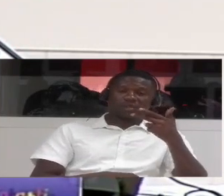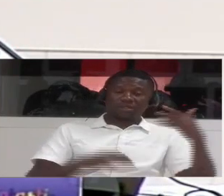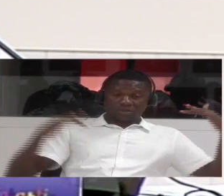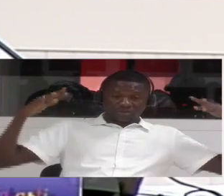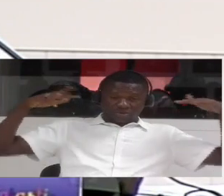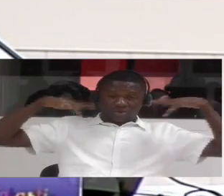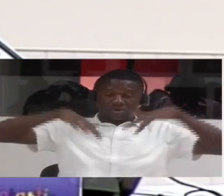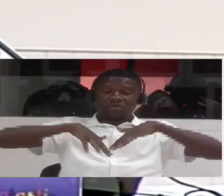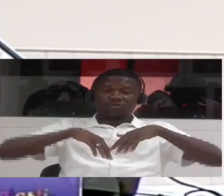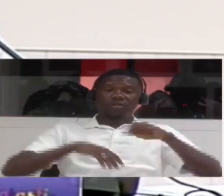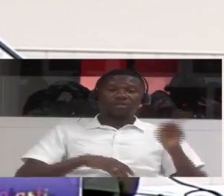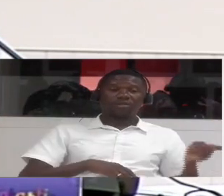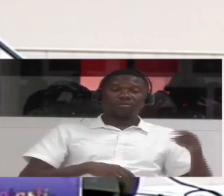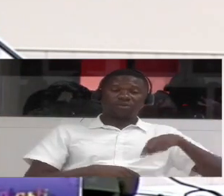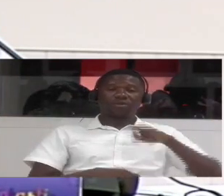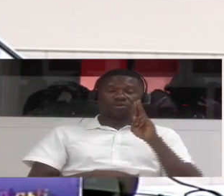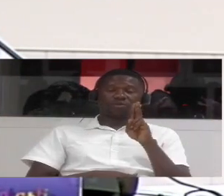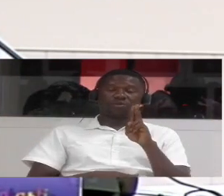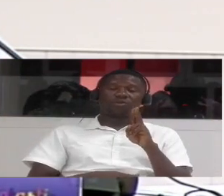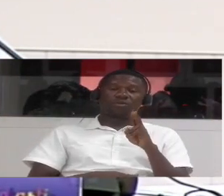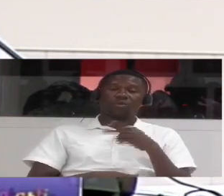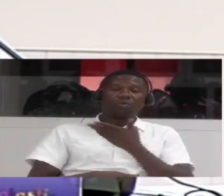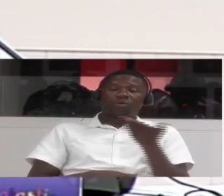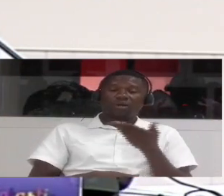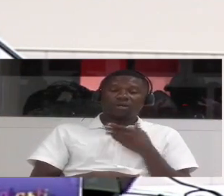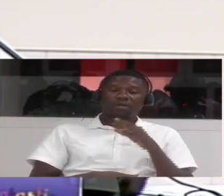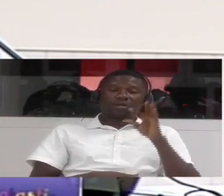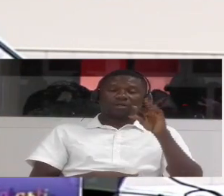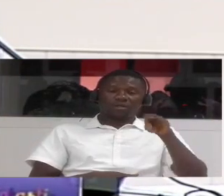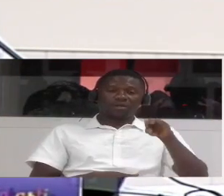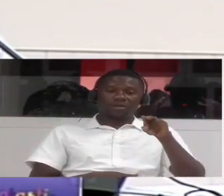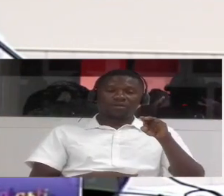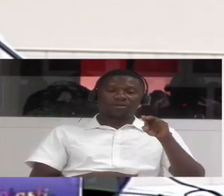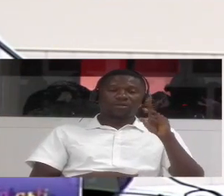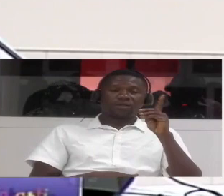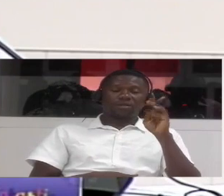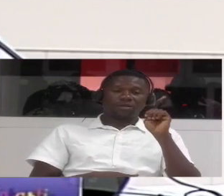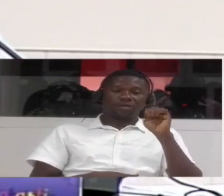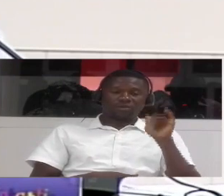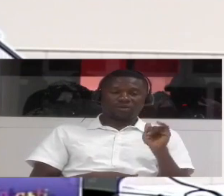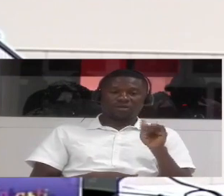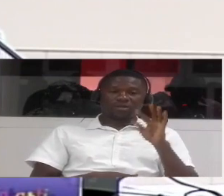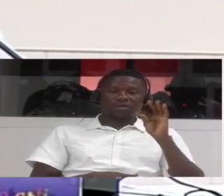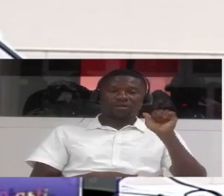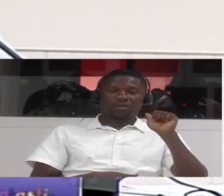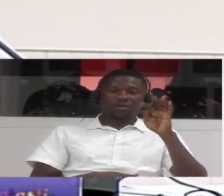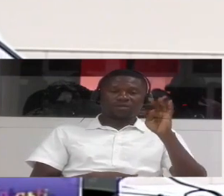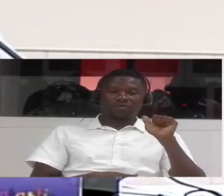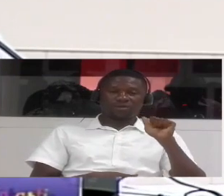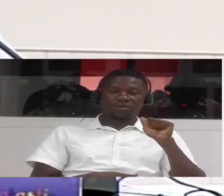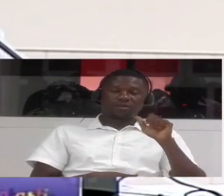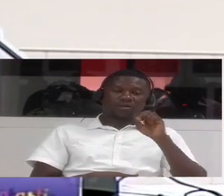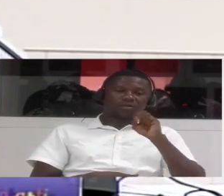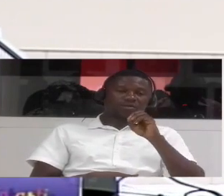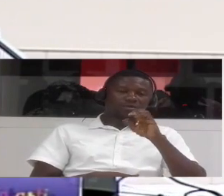the GPU, where Ndeitafa Sose was elected as president, Dida was the one who led